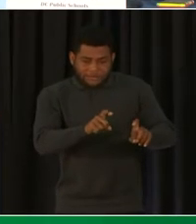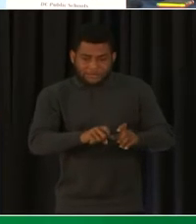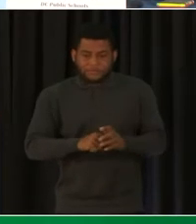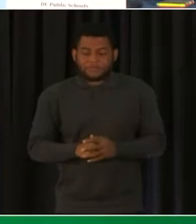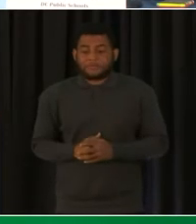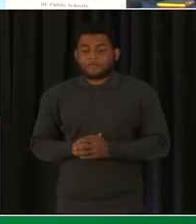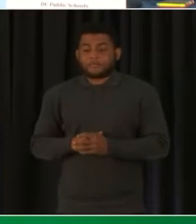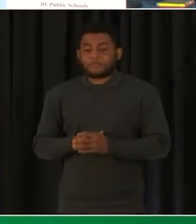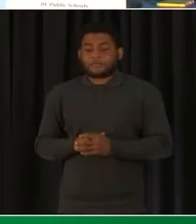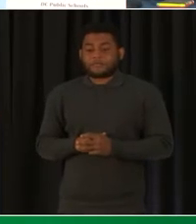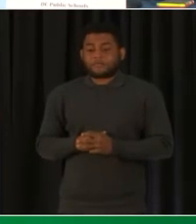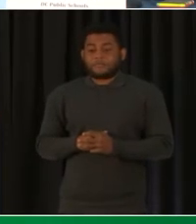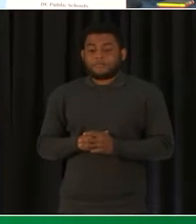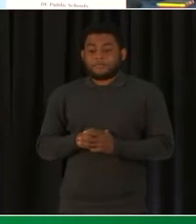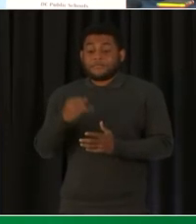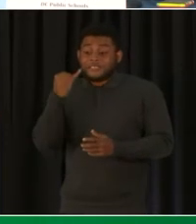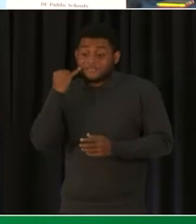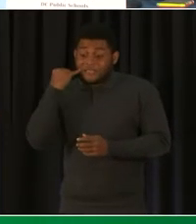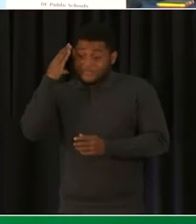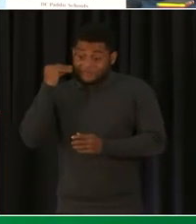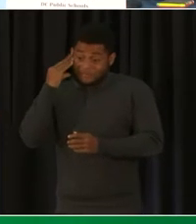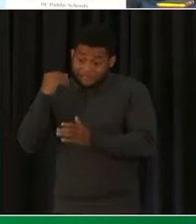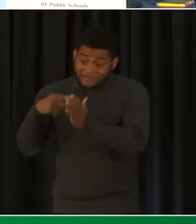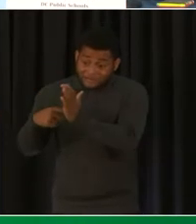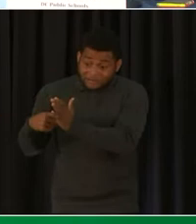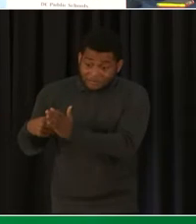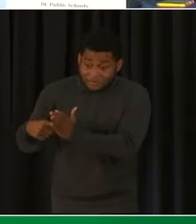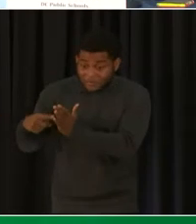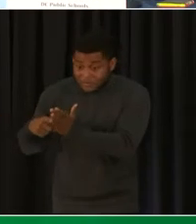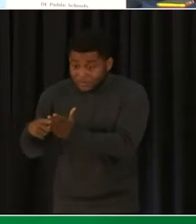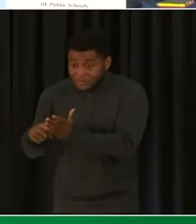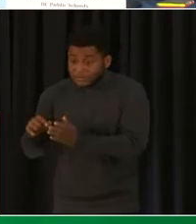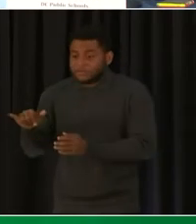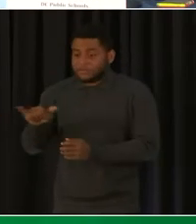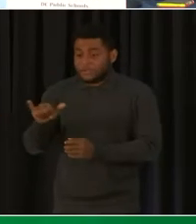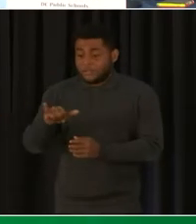the symptomatic front, again, similar to students,